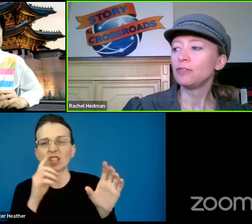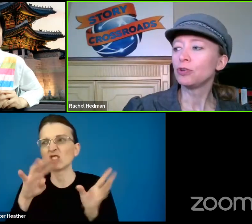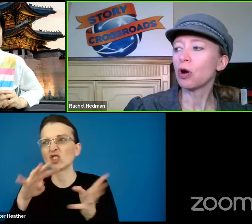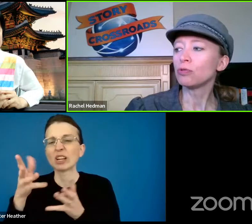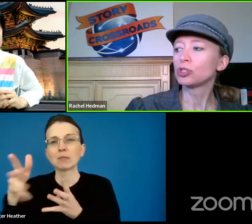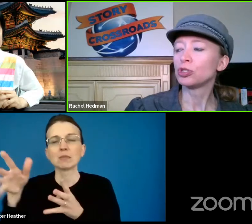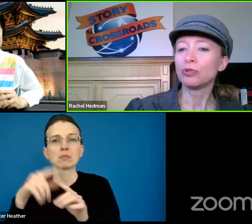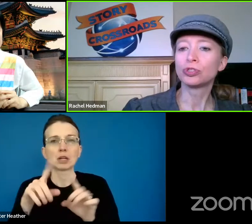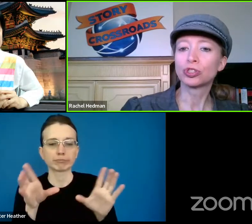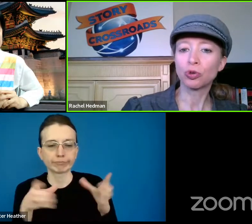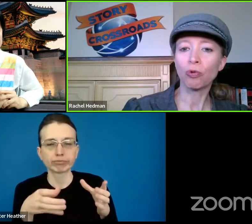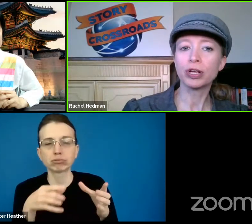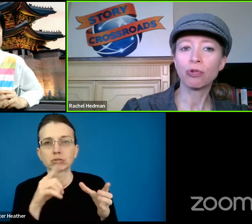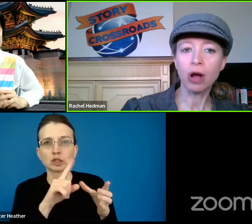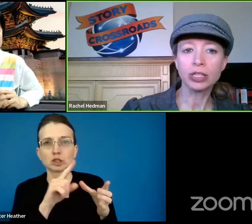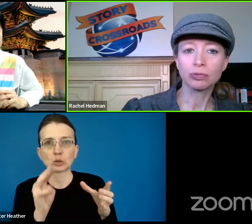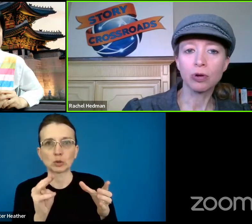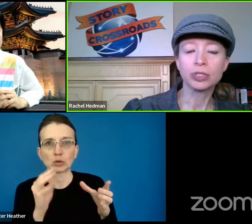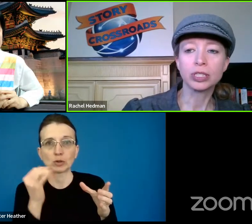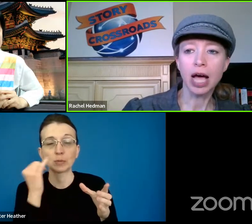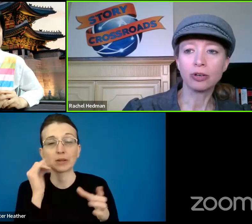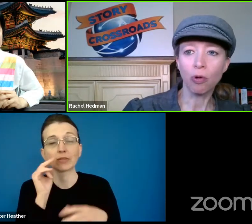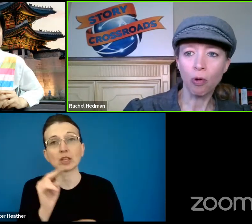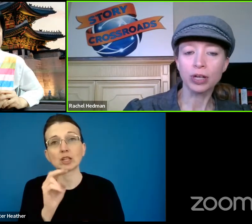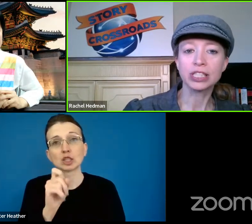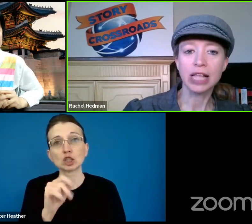And if you go to